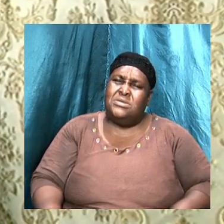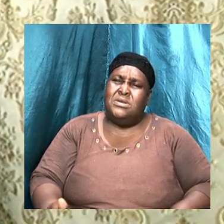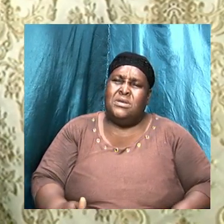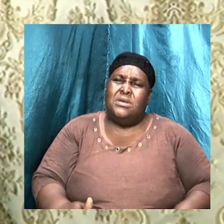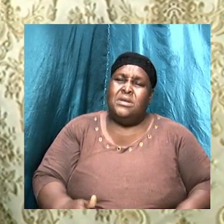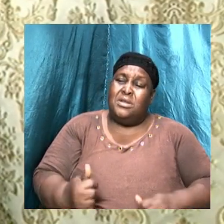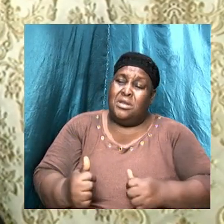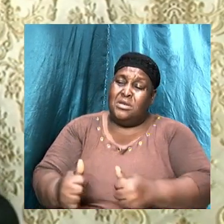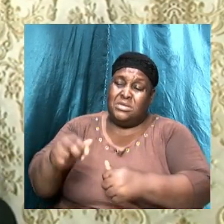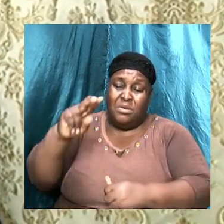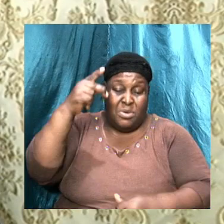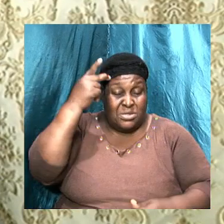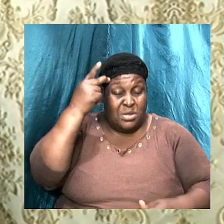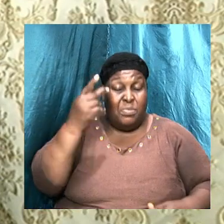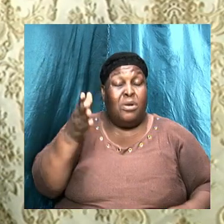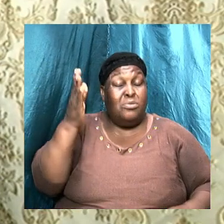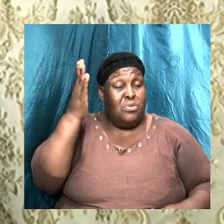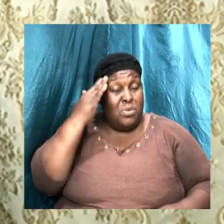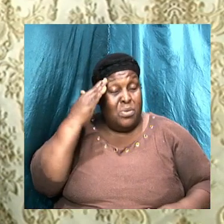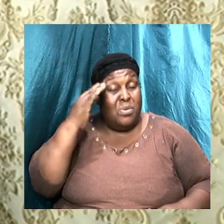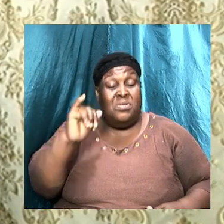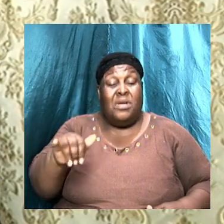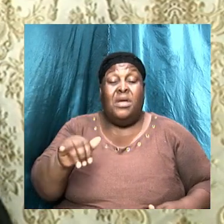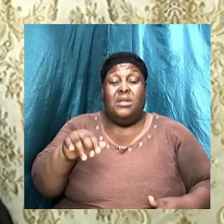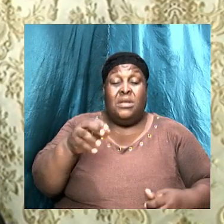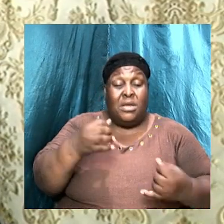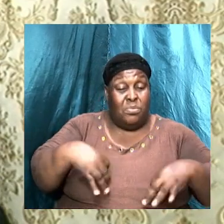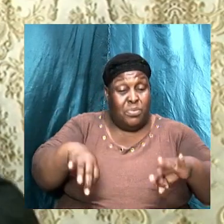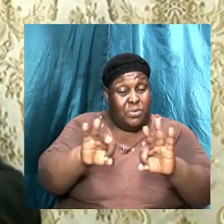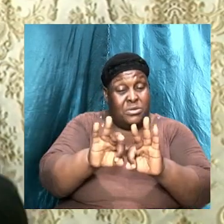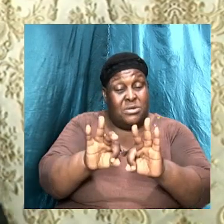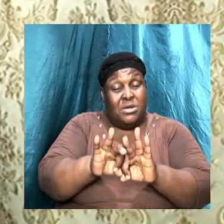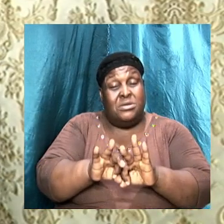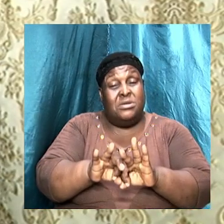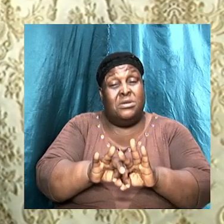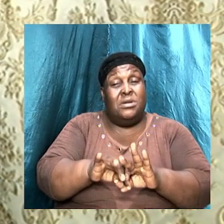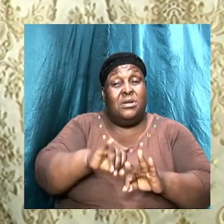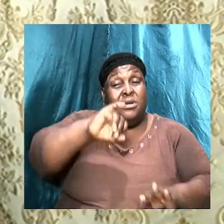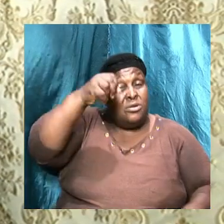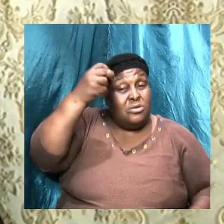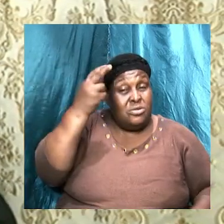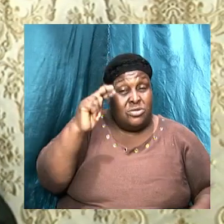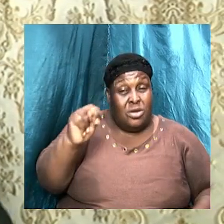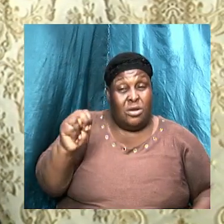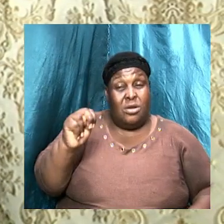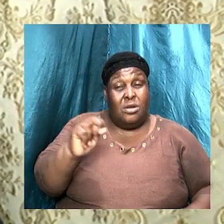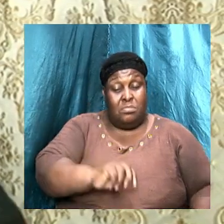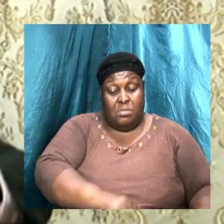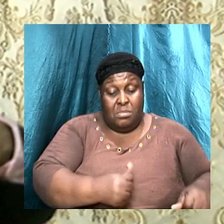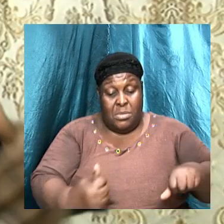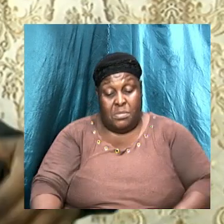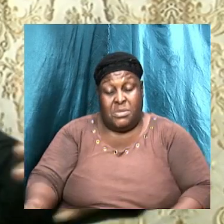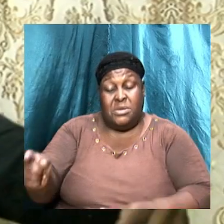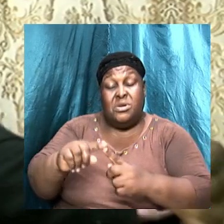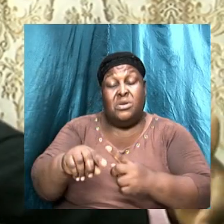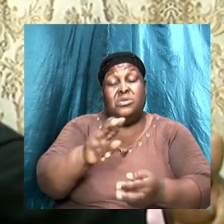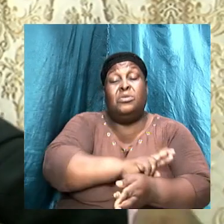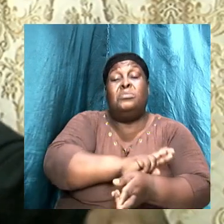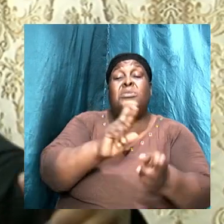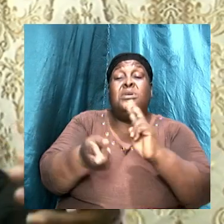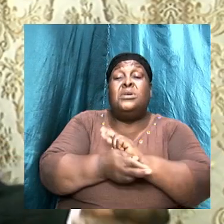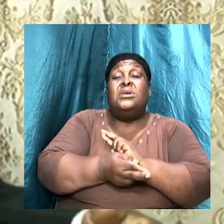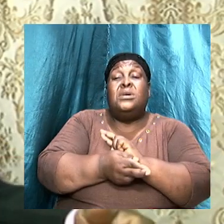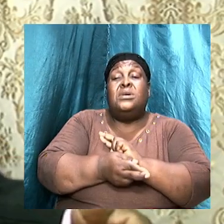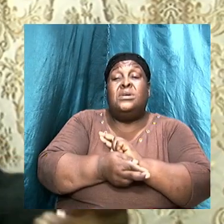Paul knew that it was important. he said, look here, John verily baptized unto repentance, saying believe